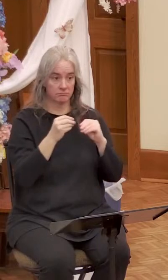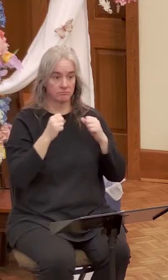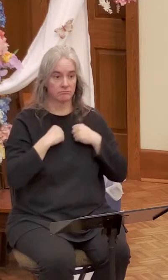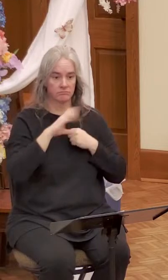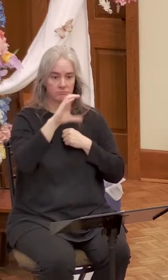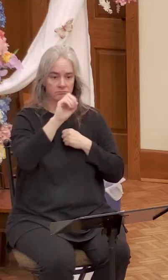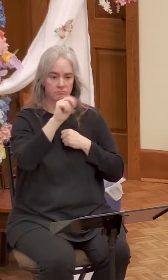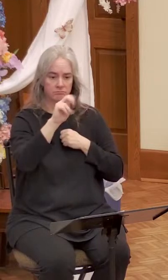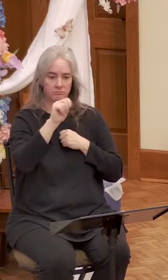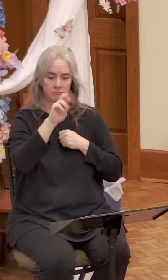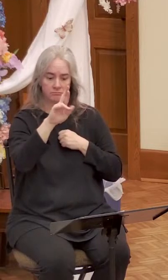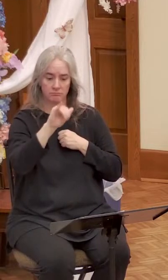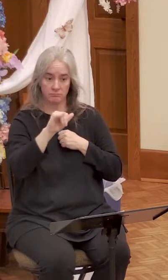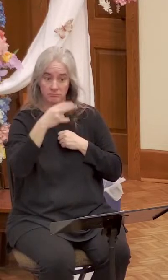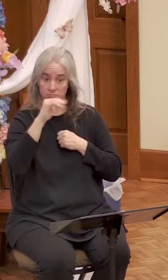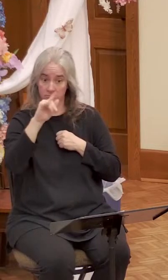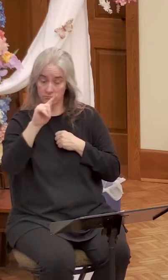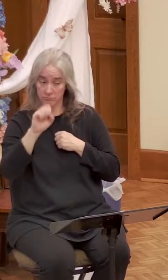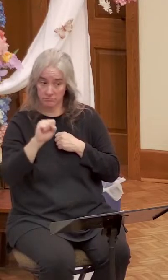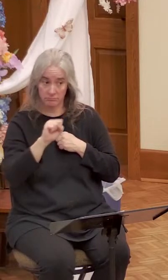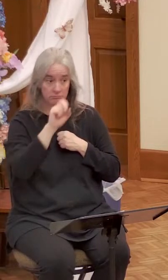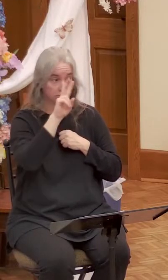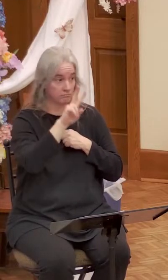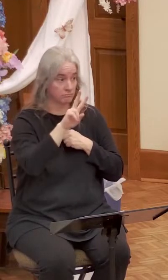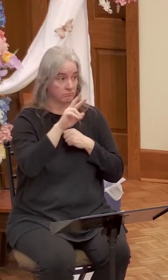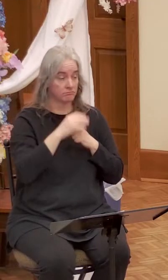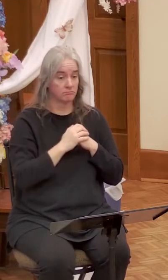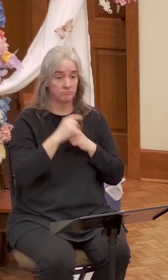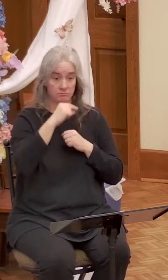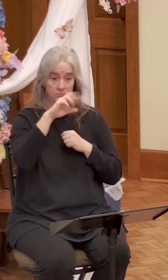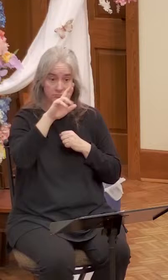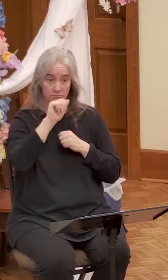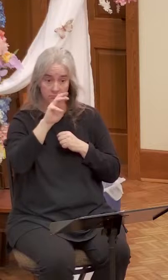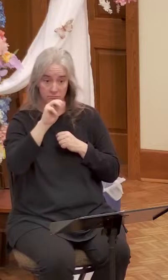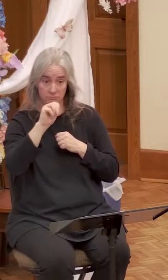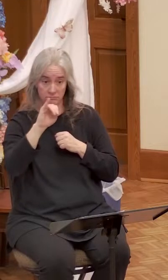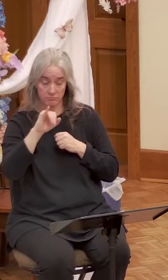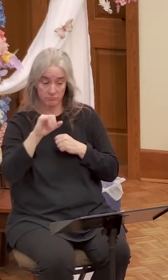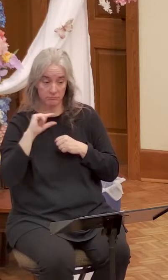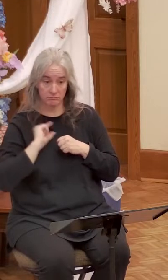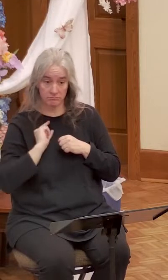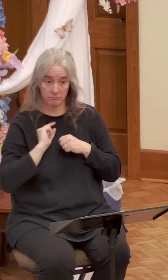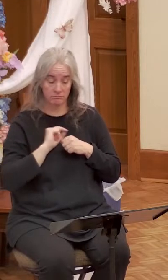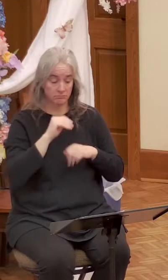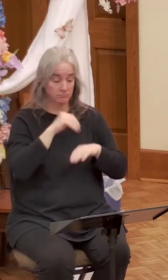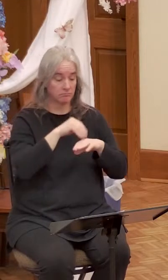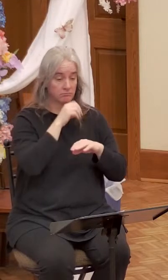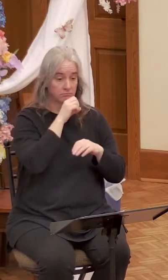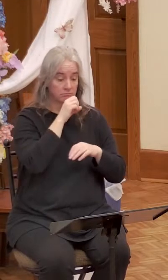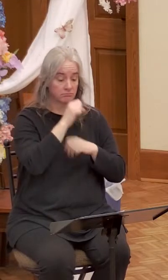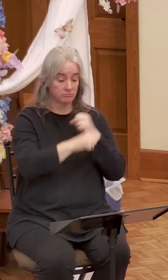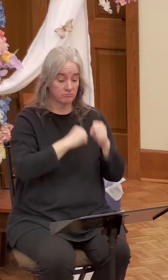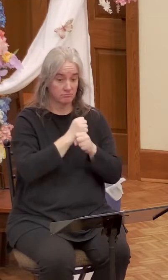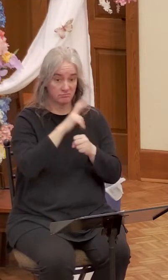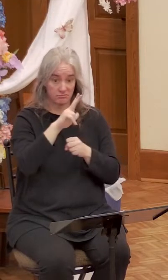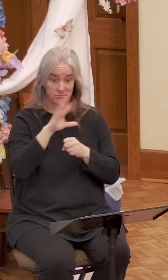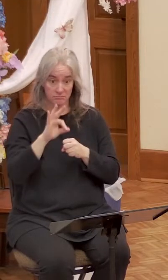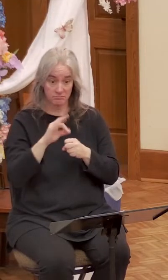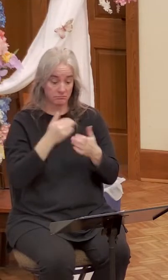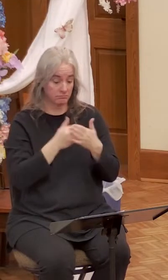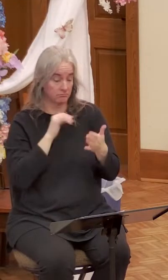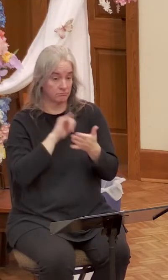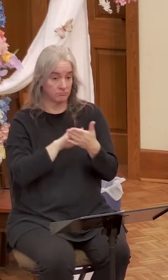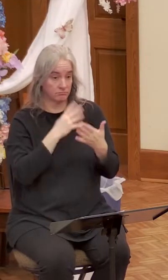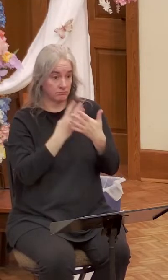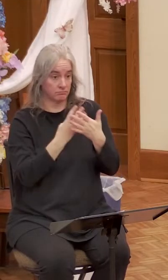for 2 Grammy Awards at the age of 39. Prior to that, he was imprisoned